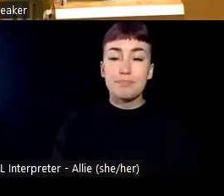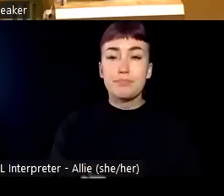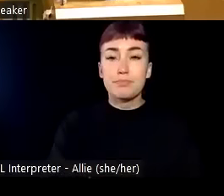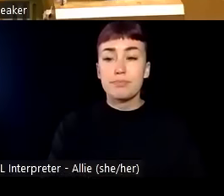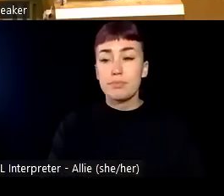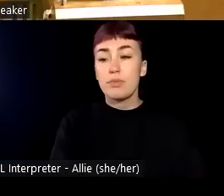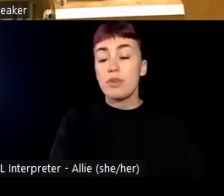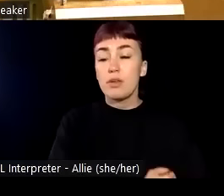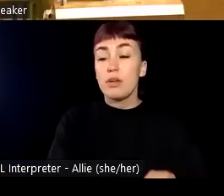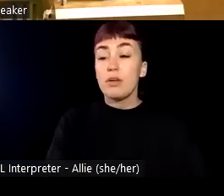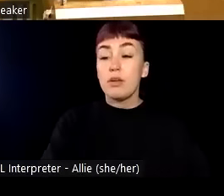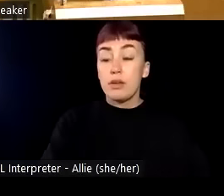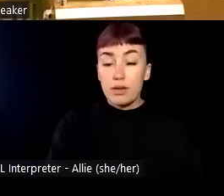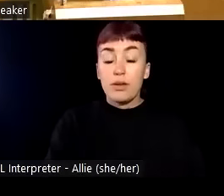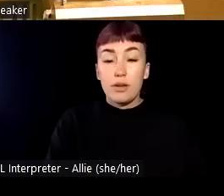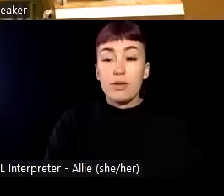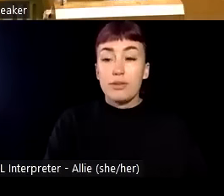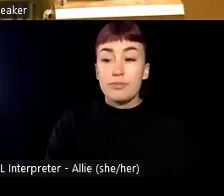So